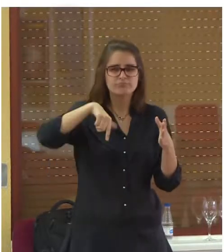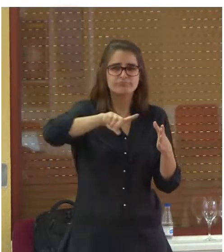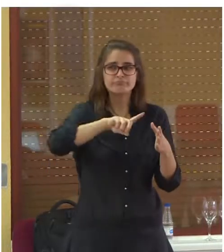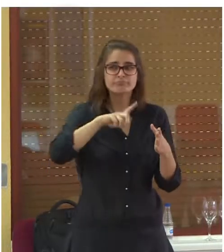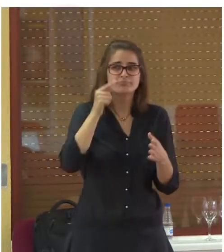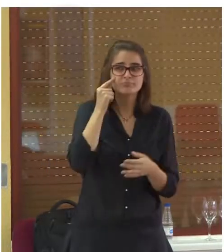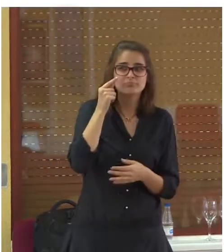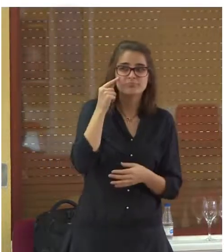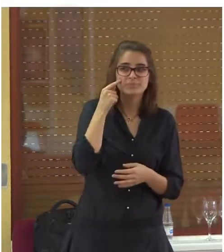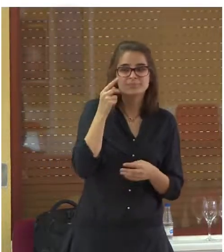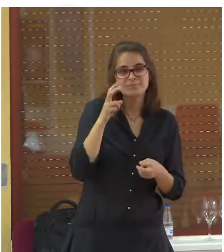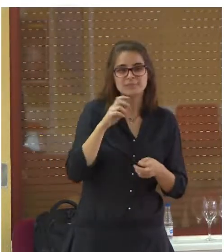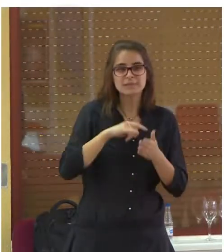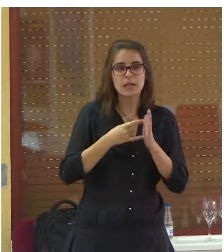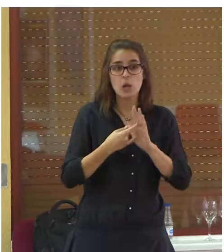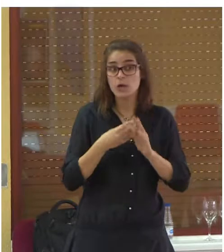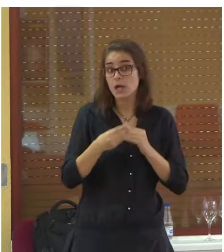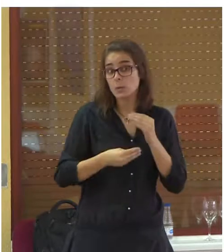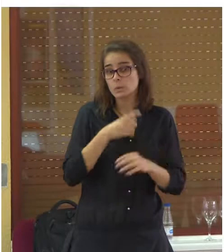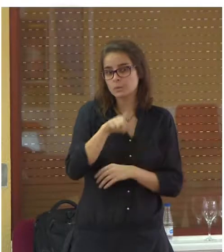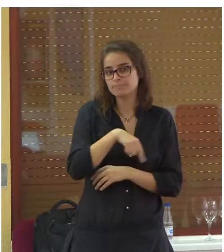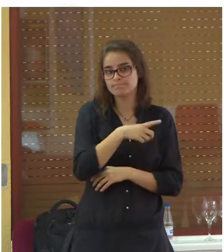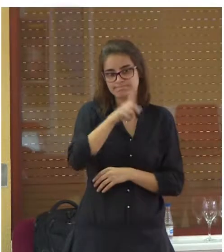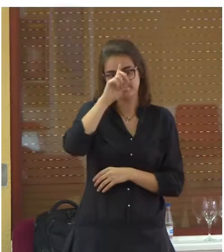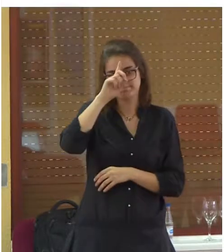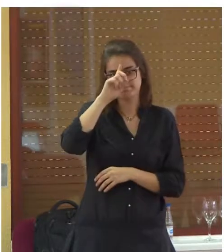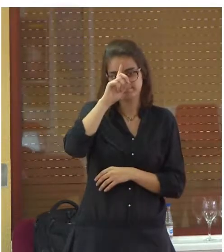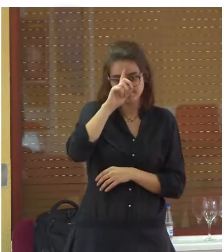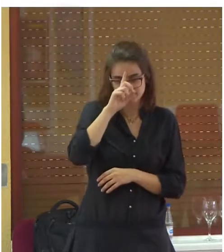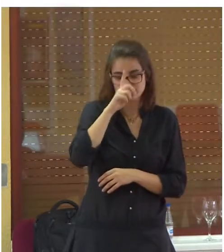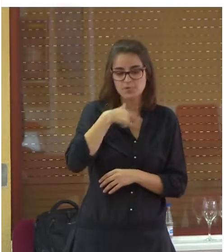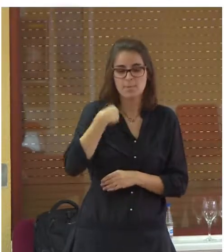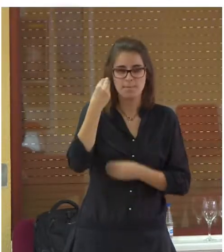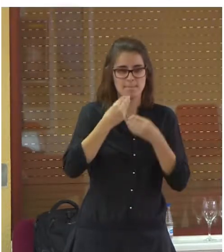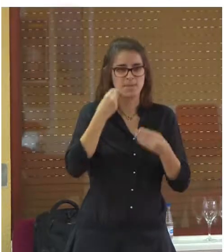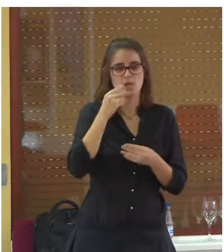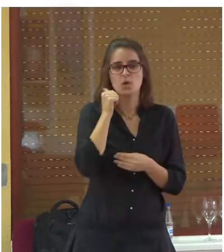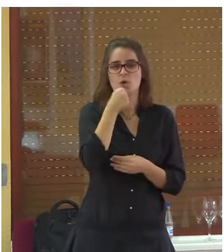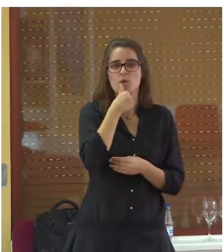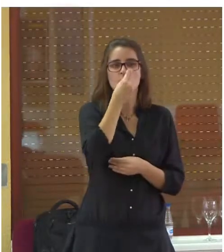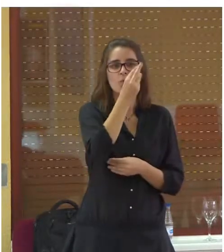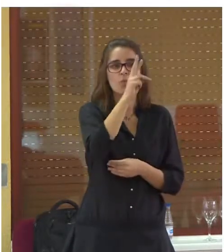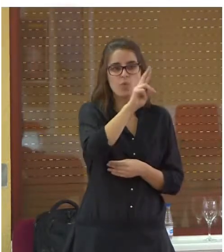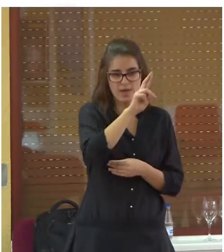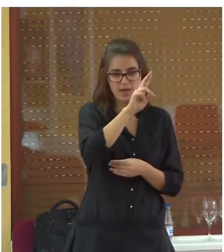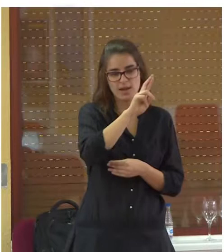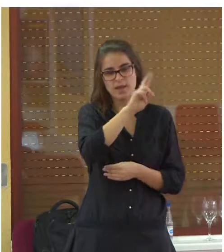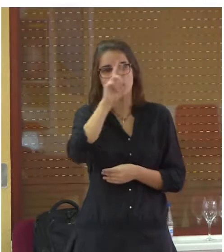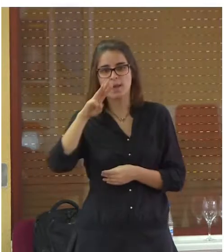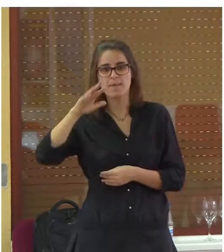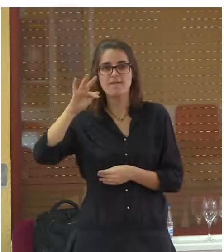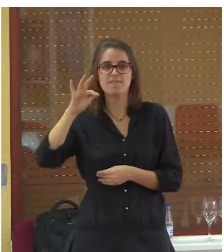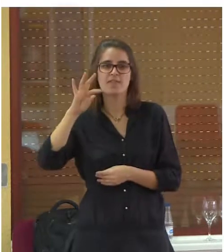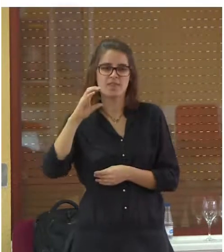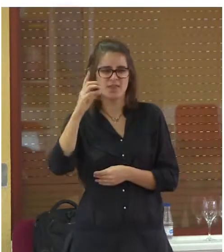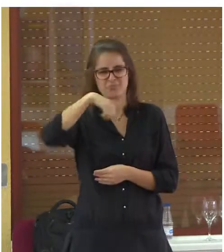you're familiar with the augmented reality or this type of technologies in particular. I think QR codes and near-field technology